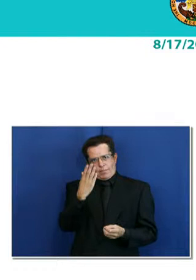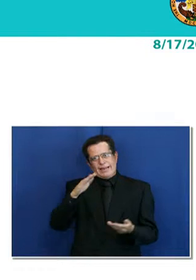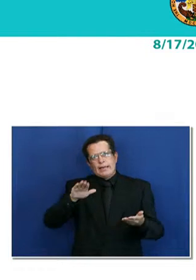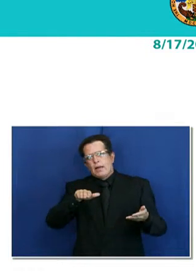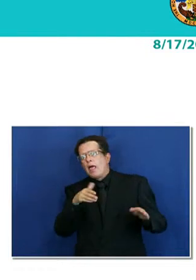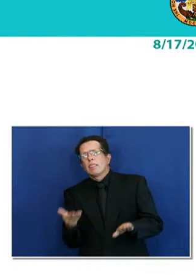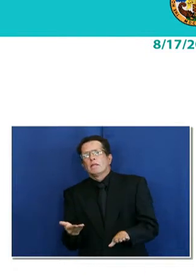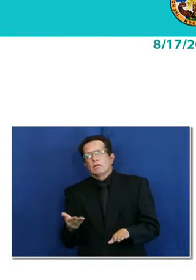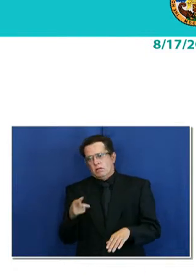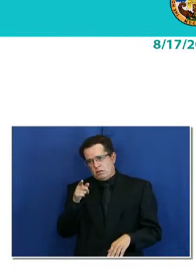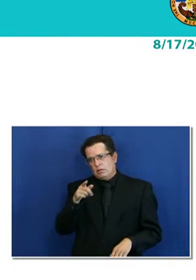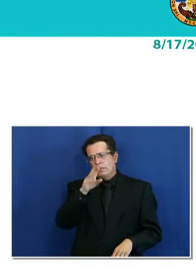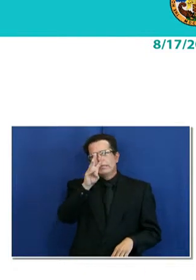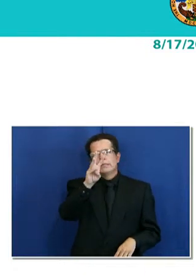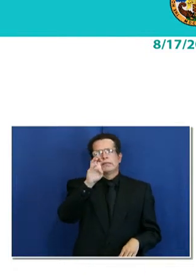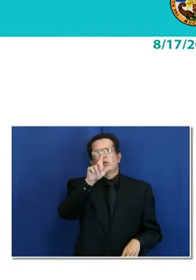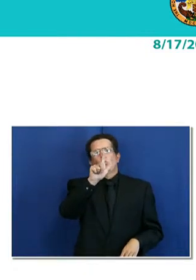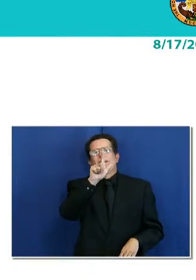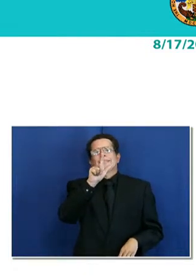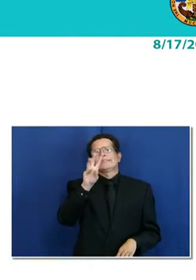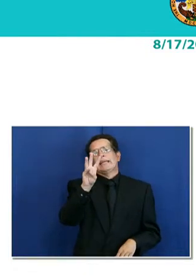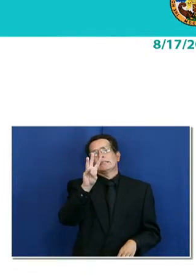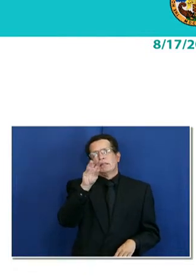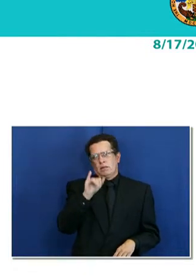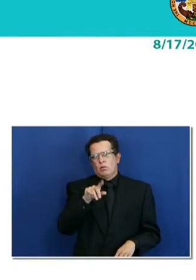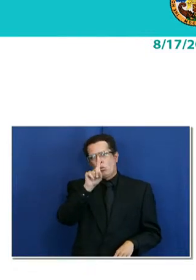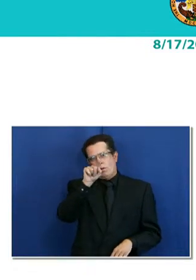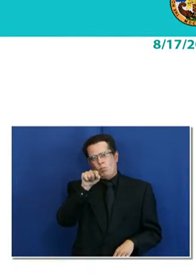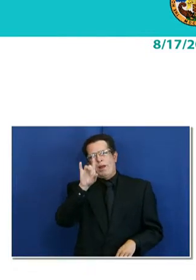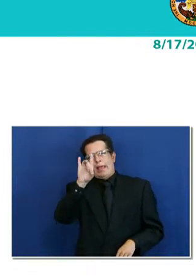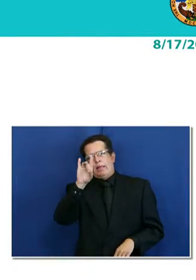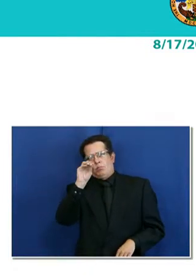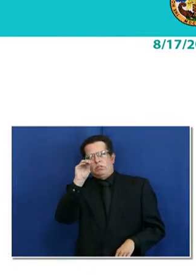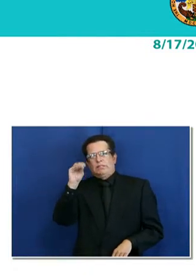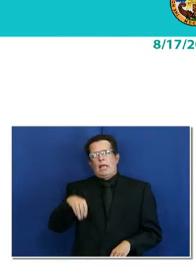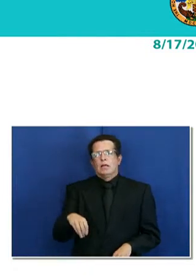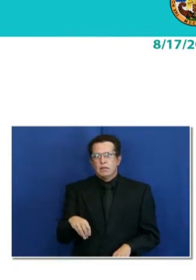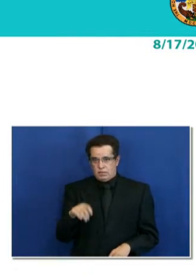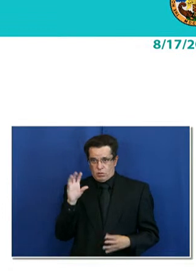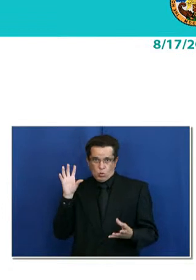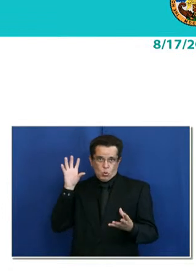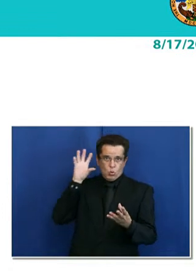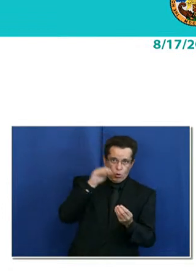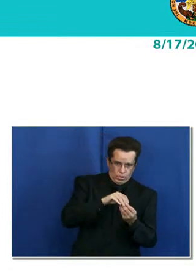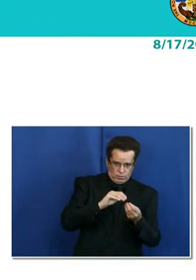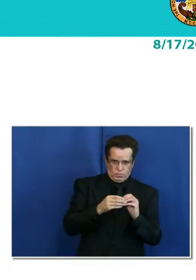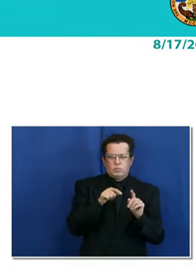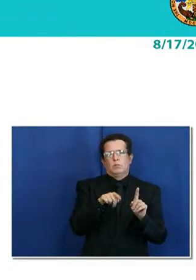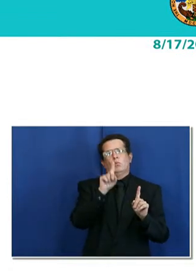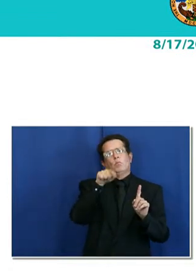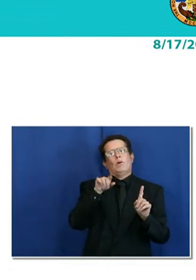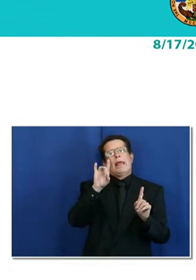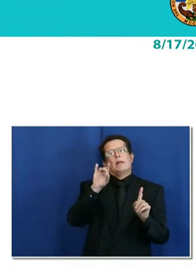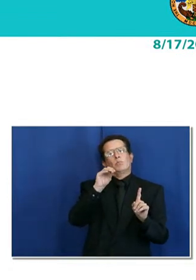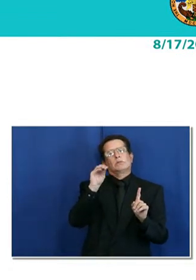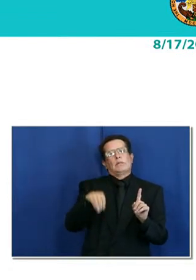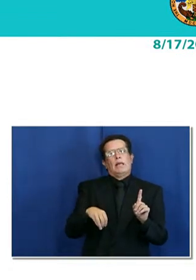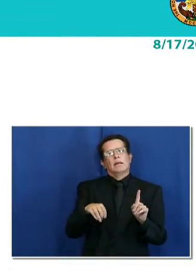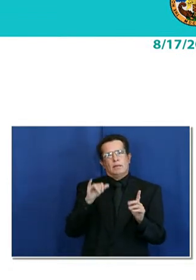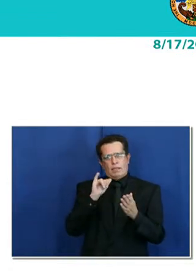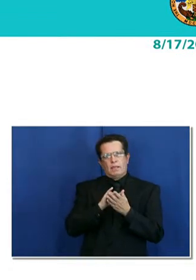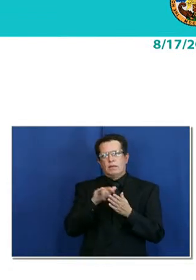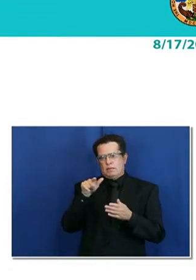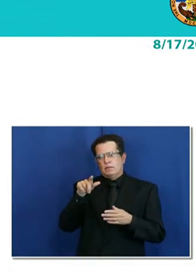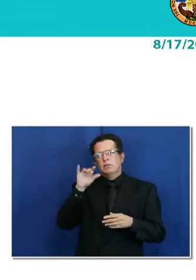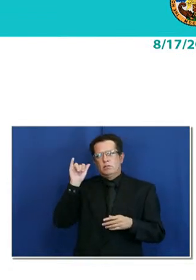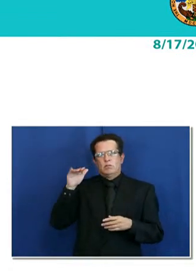at 626, this represents 1.8% of the total number of cases, and this is also the county's